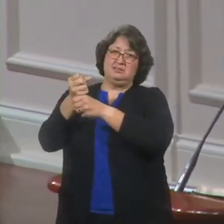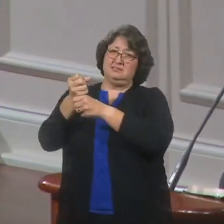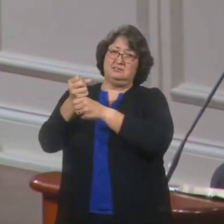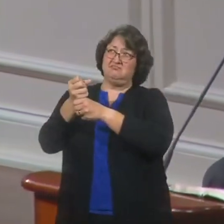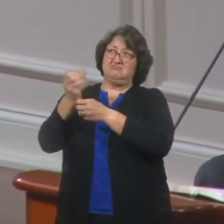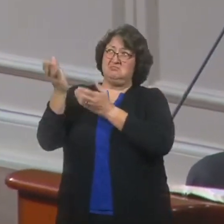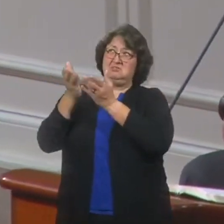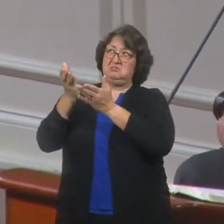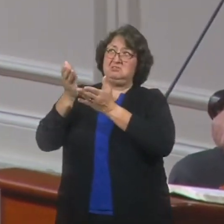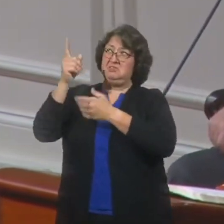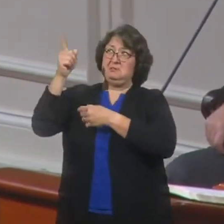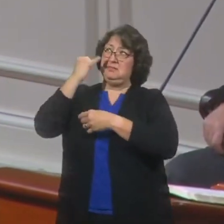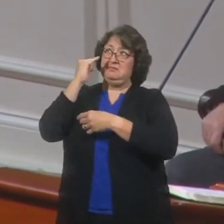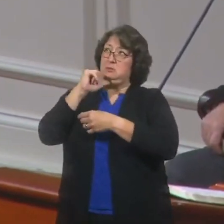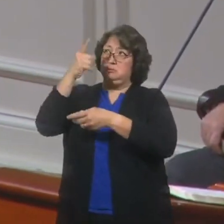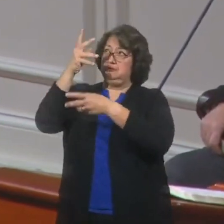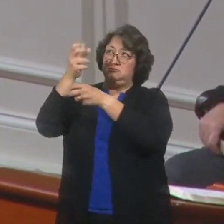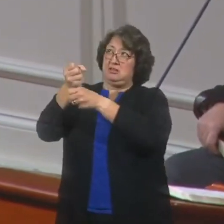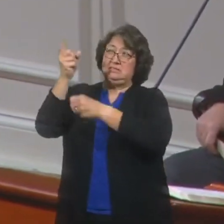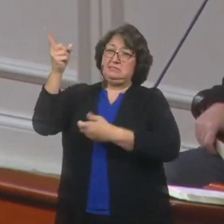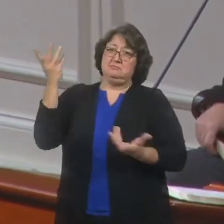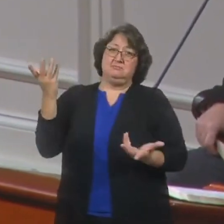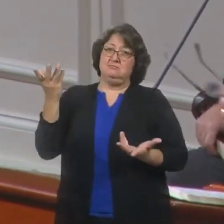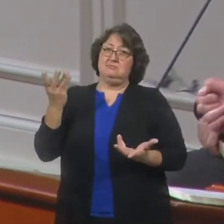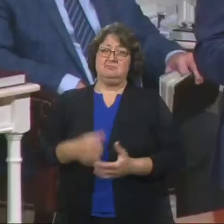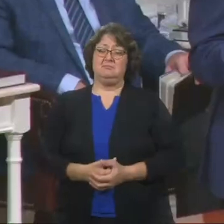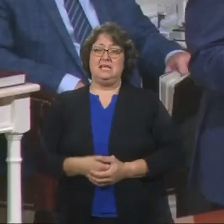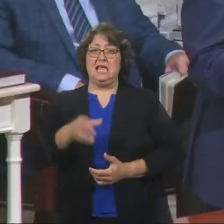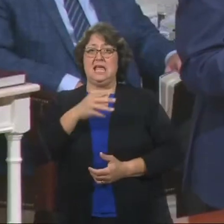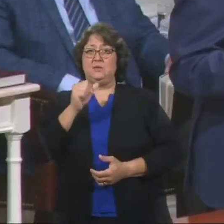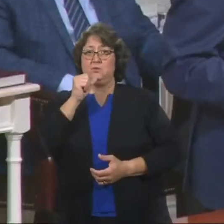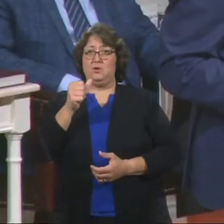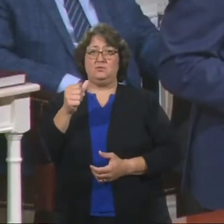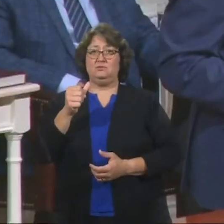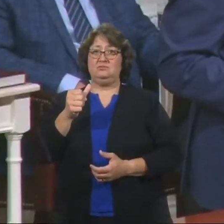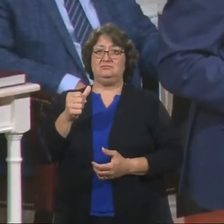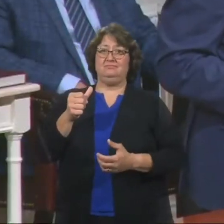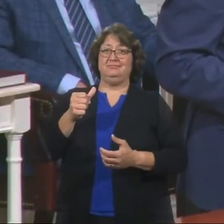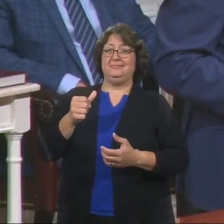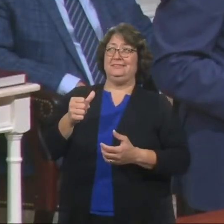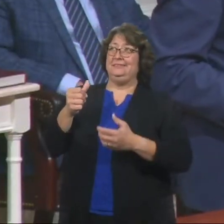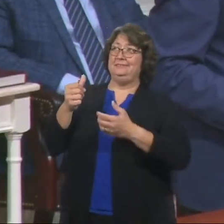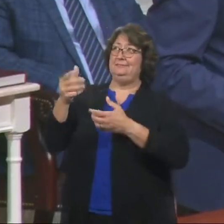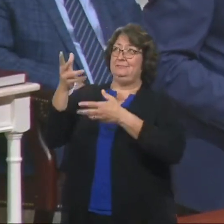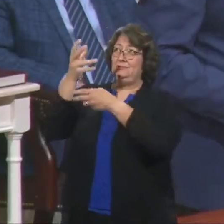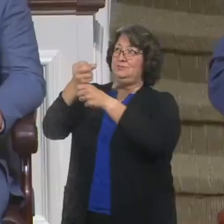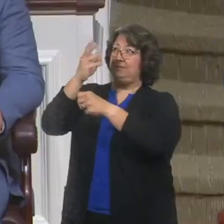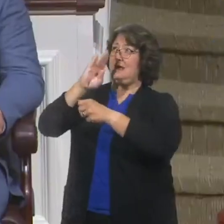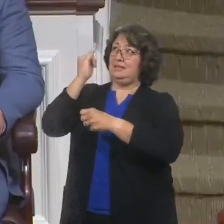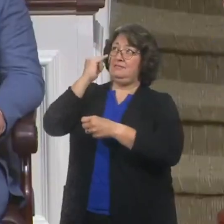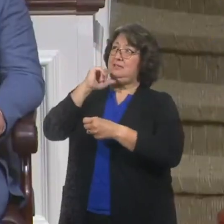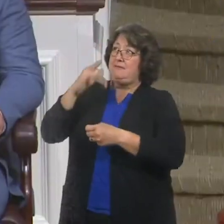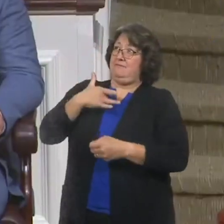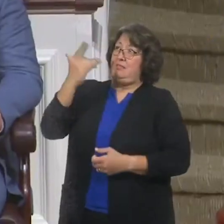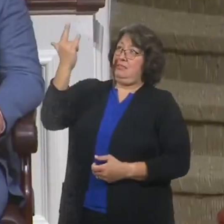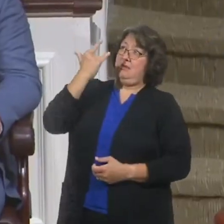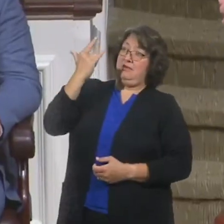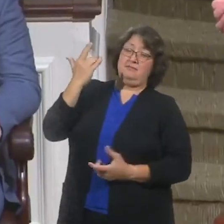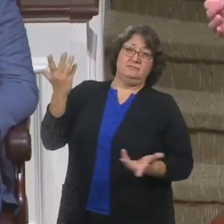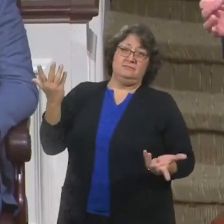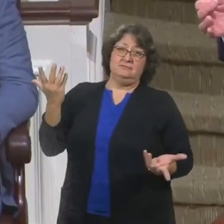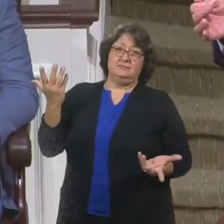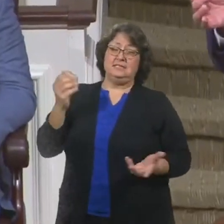a God you won't trust. And you're certainly not going to trust a God that you don't feel like he loves you. And it's never been up for anyone's